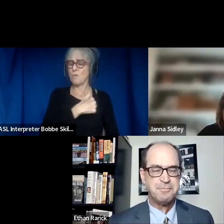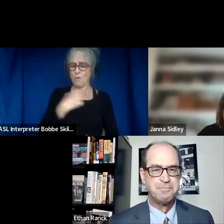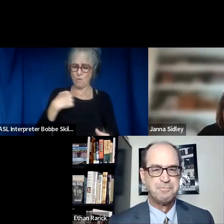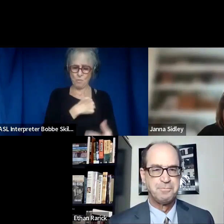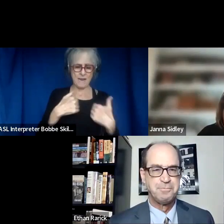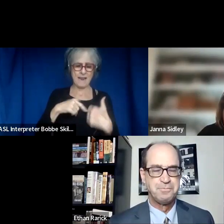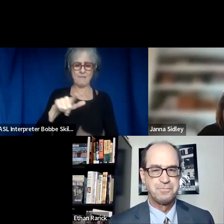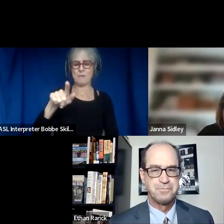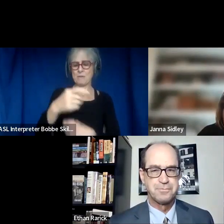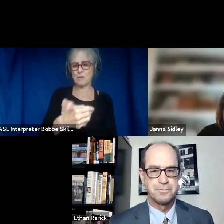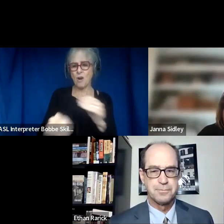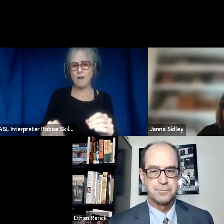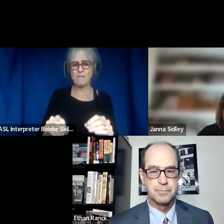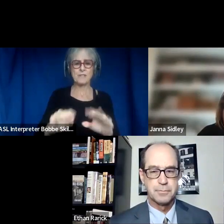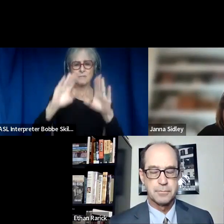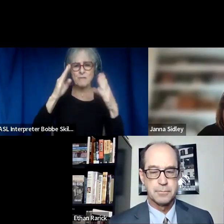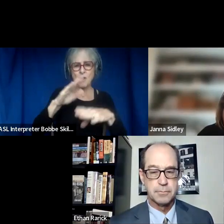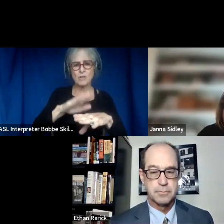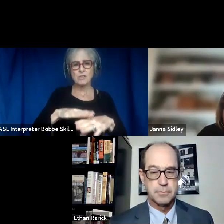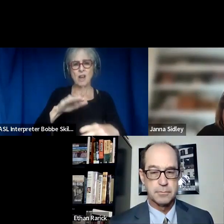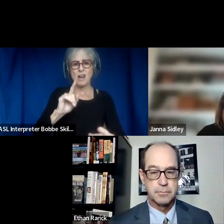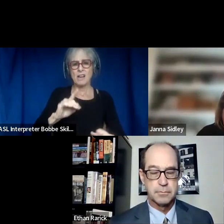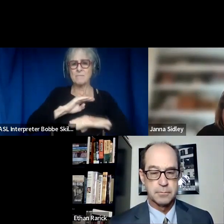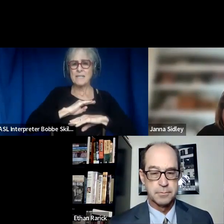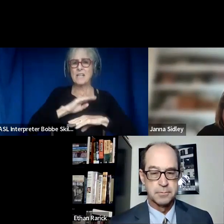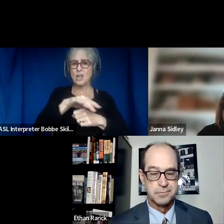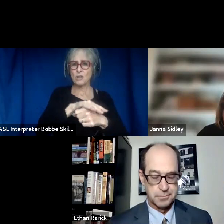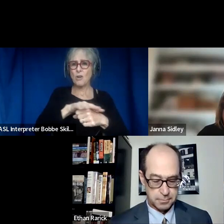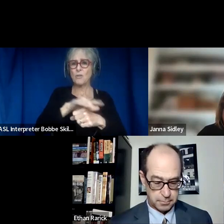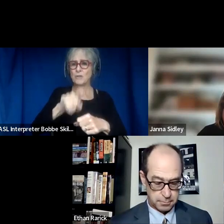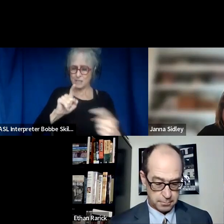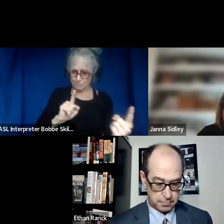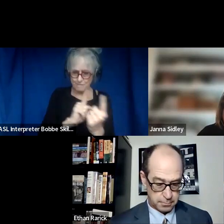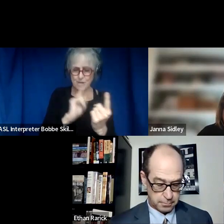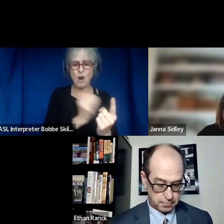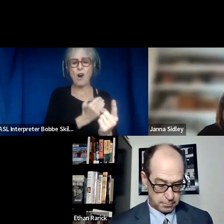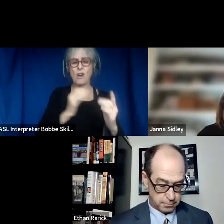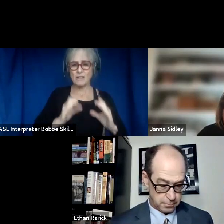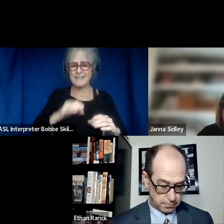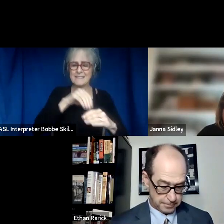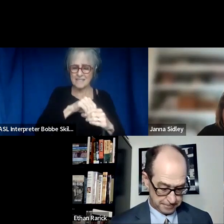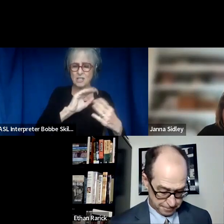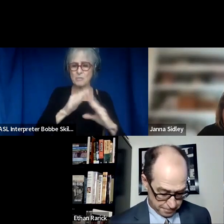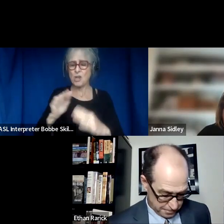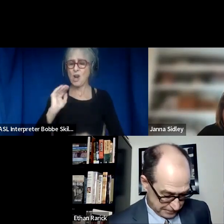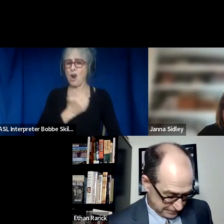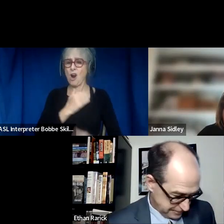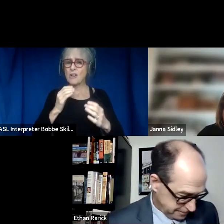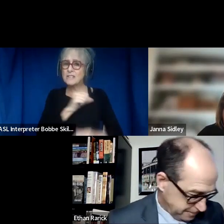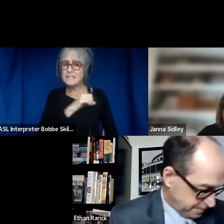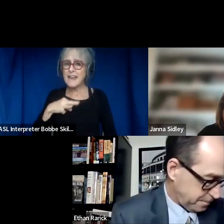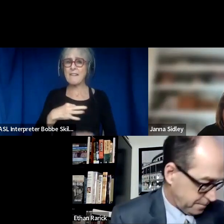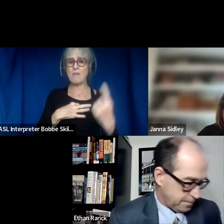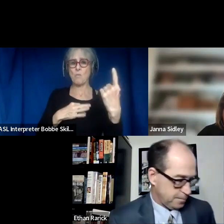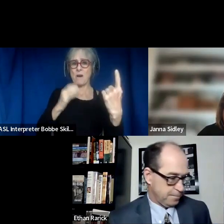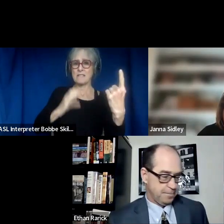local needs, and we meet our clients where they are in the community. Our staffing is one client's rights advocate and